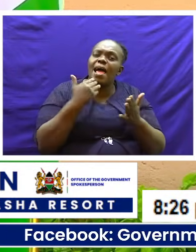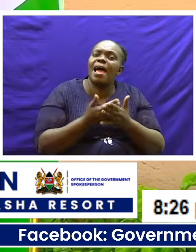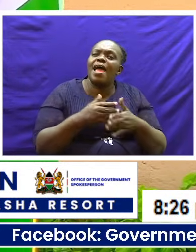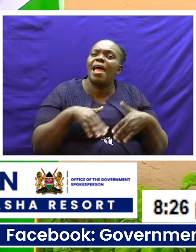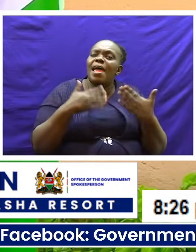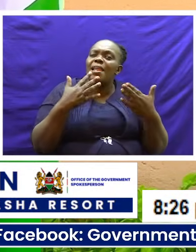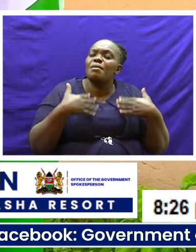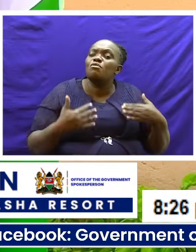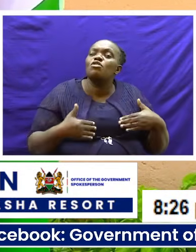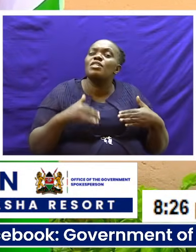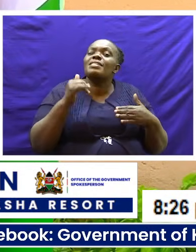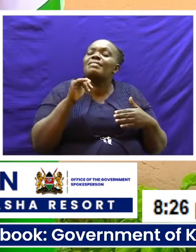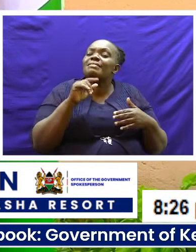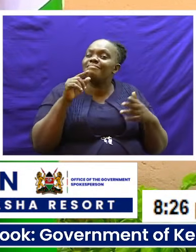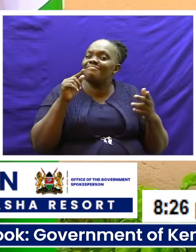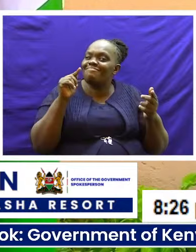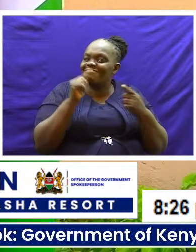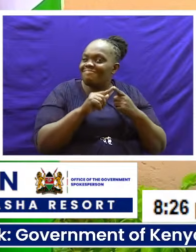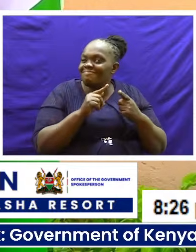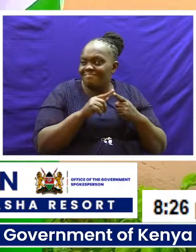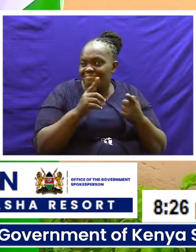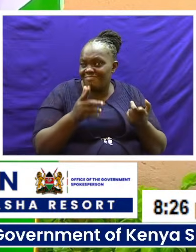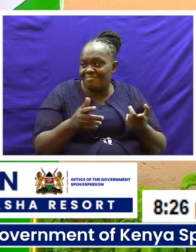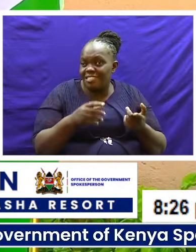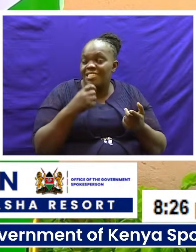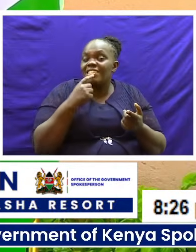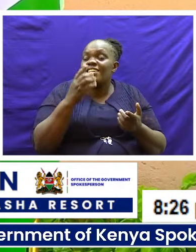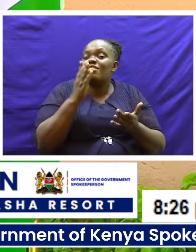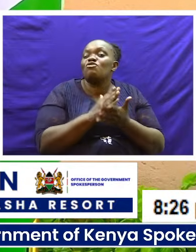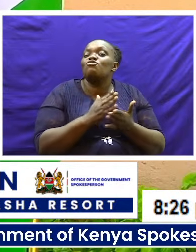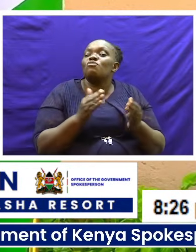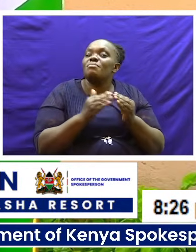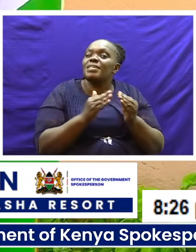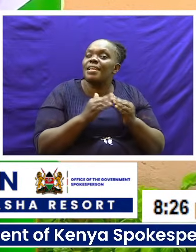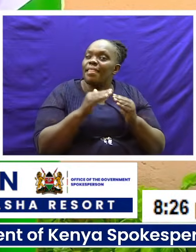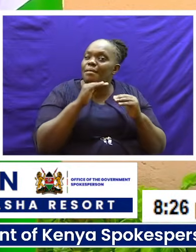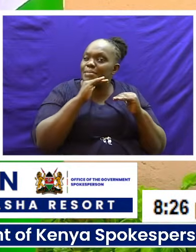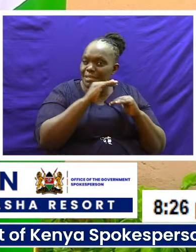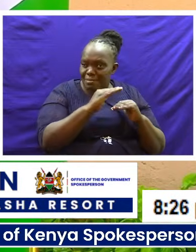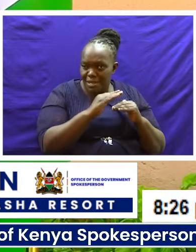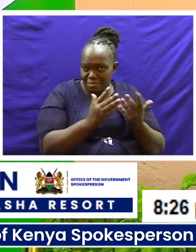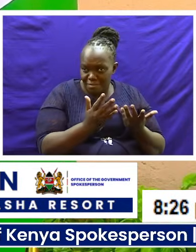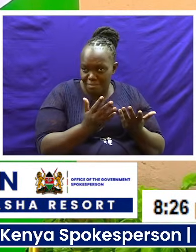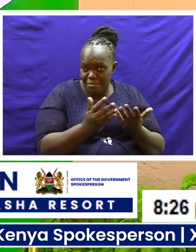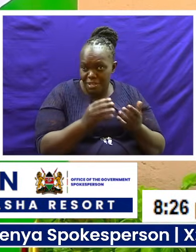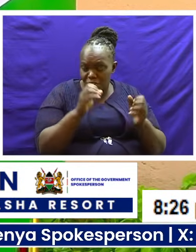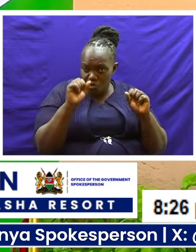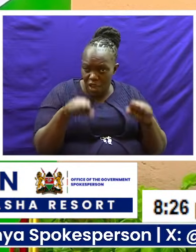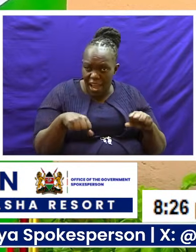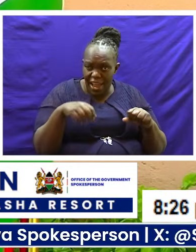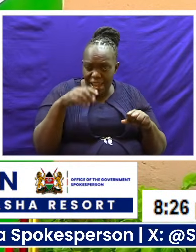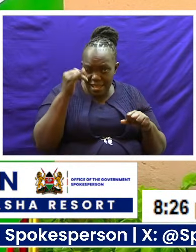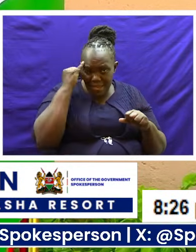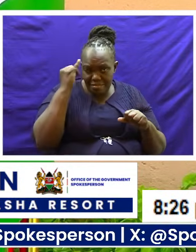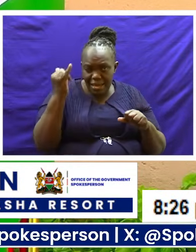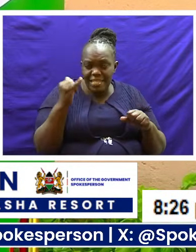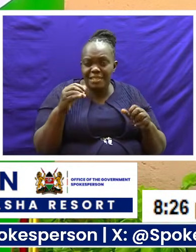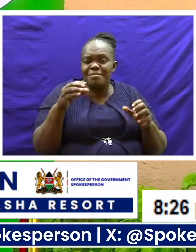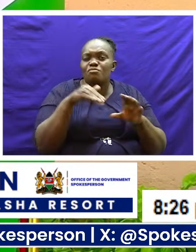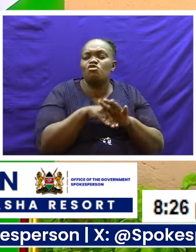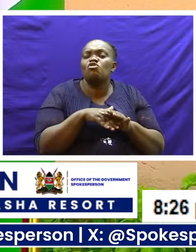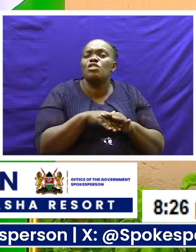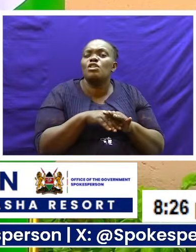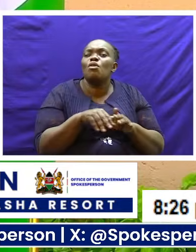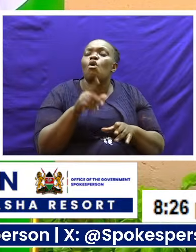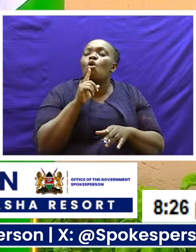who hits that course, it will say you meet the minimum. But you can imagine when we put them in the